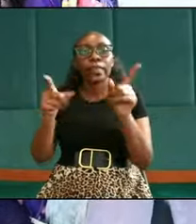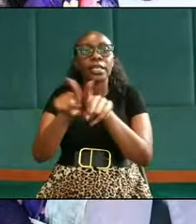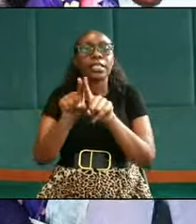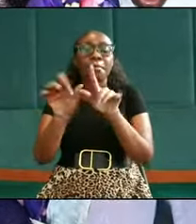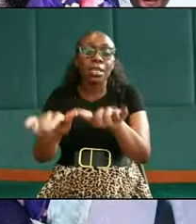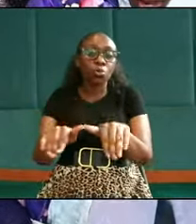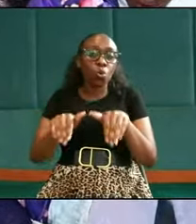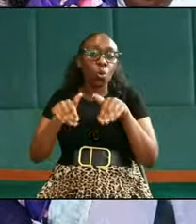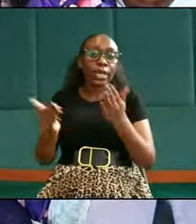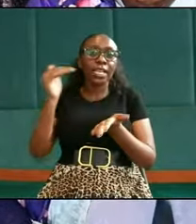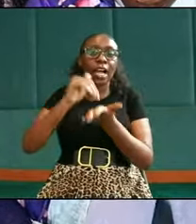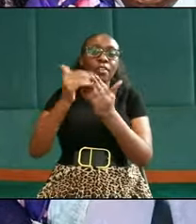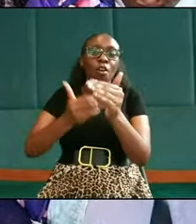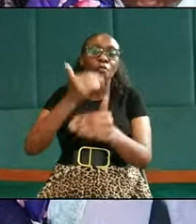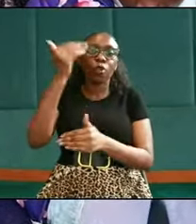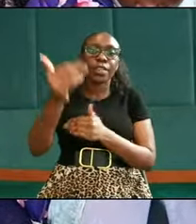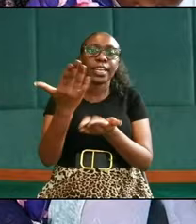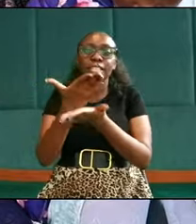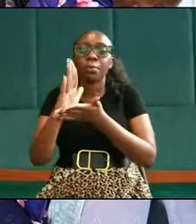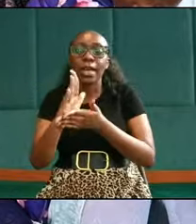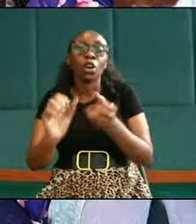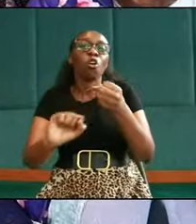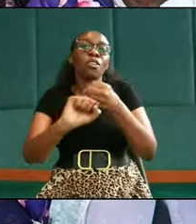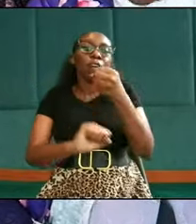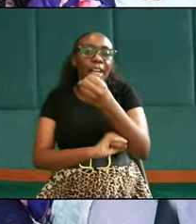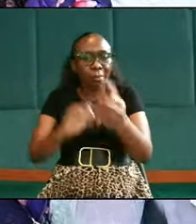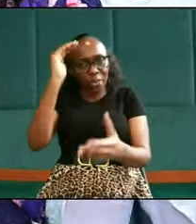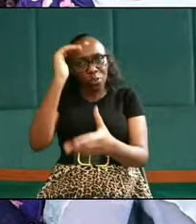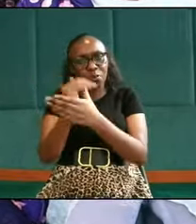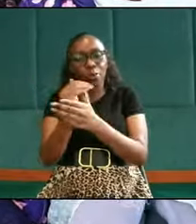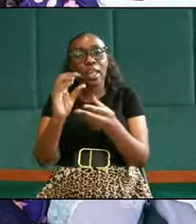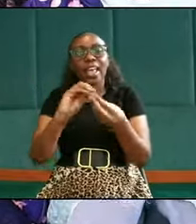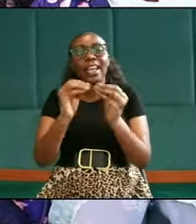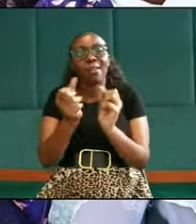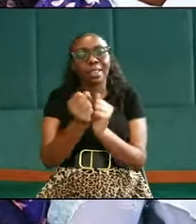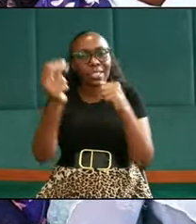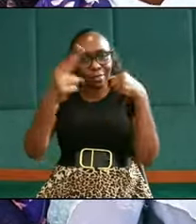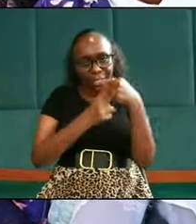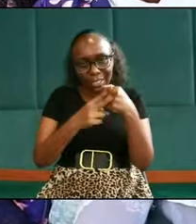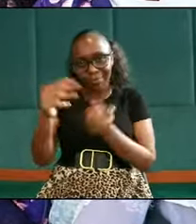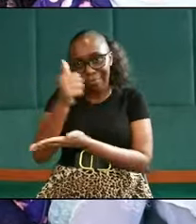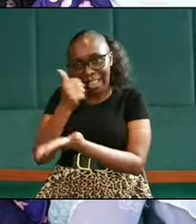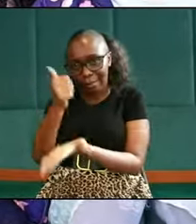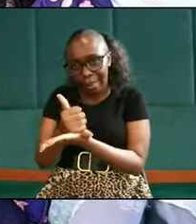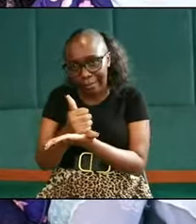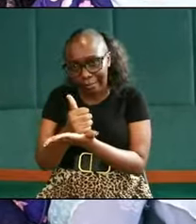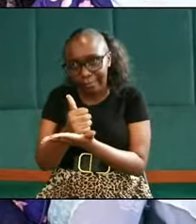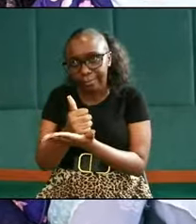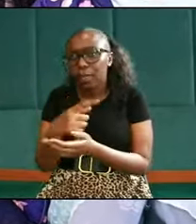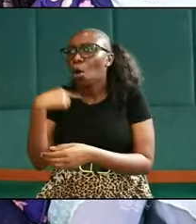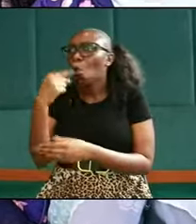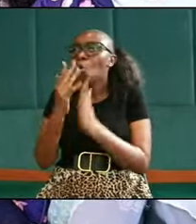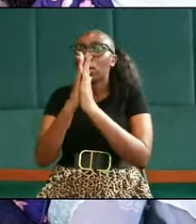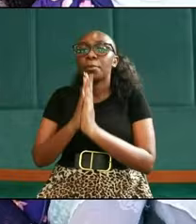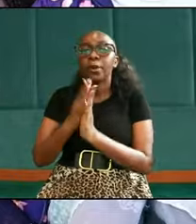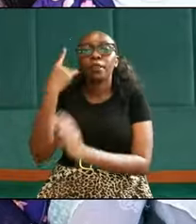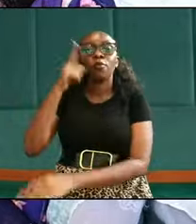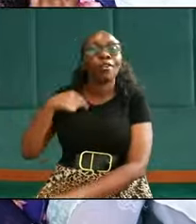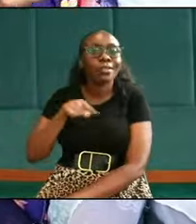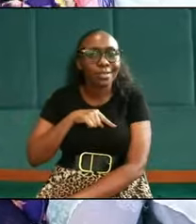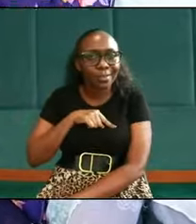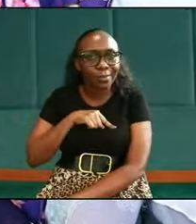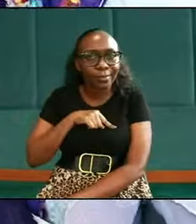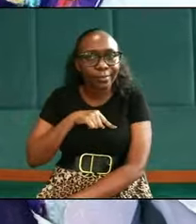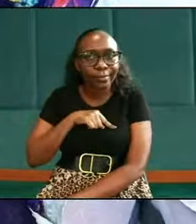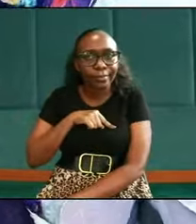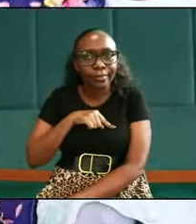wait again for the next part of fundamental belief number 17. Amen. Who will pray with us